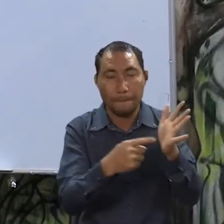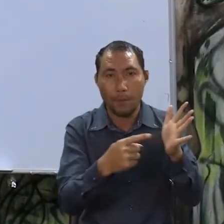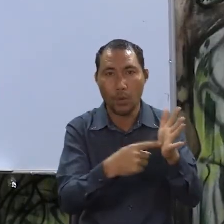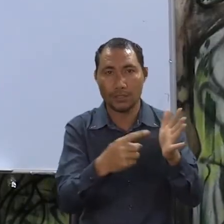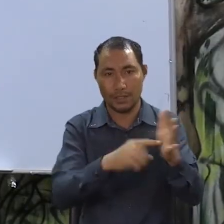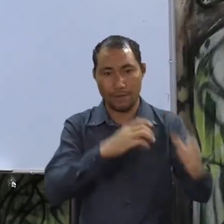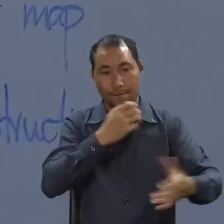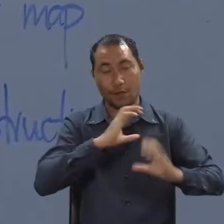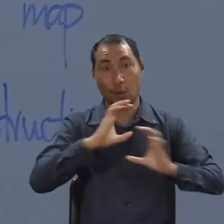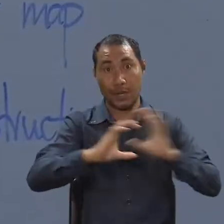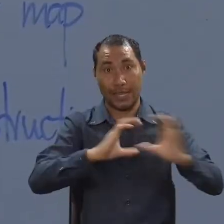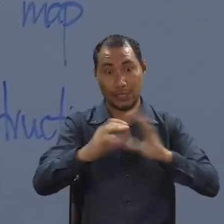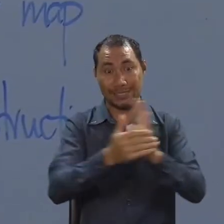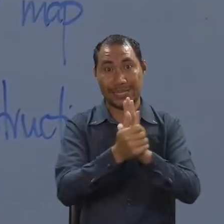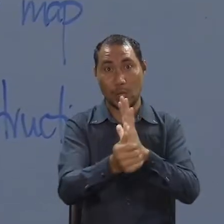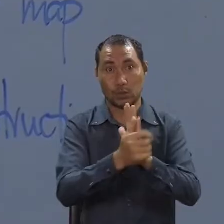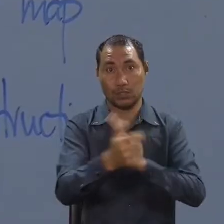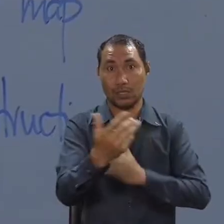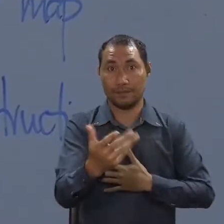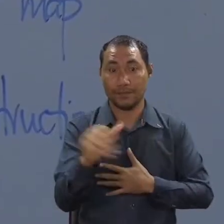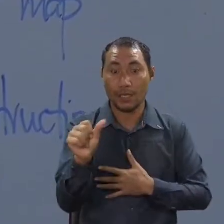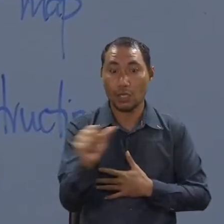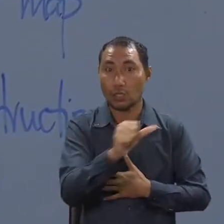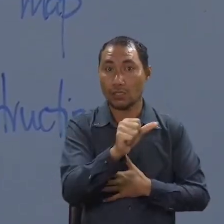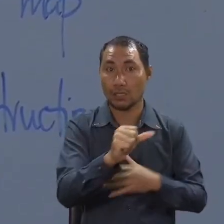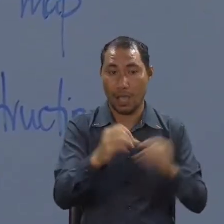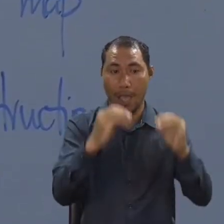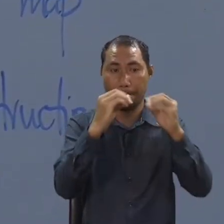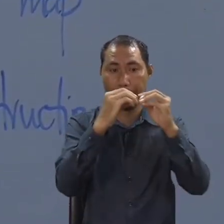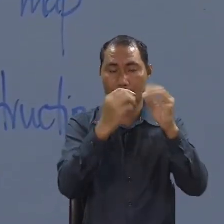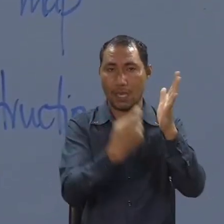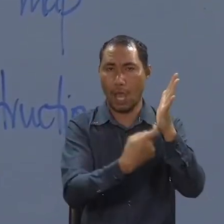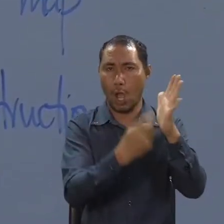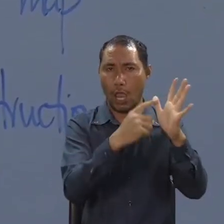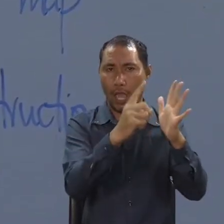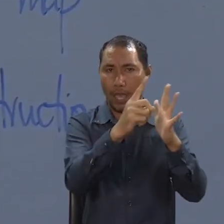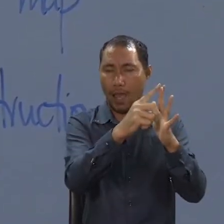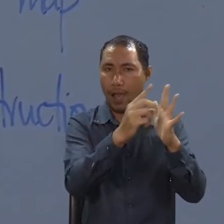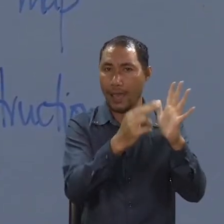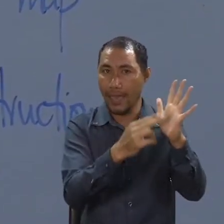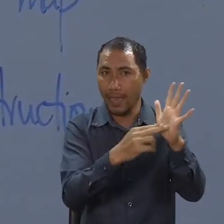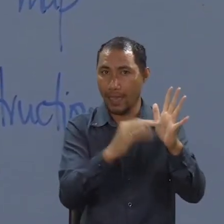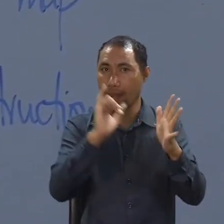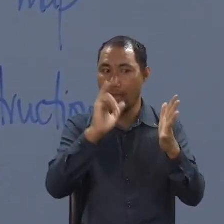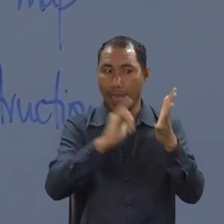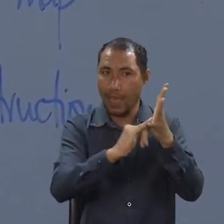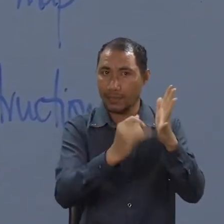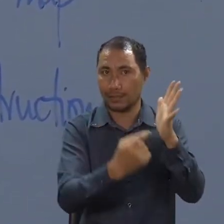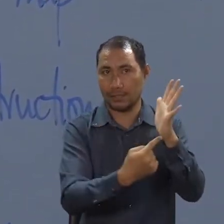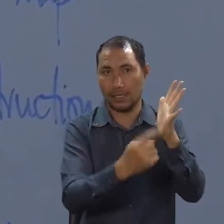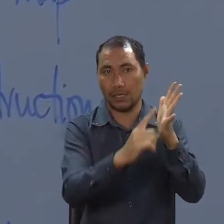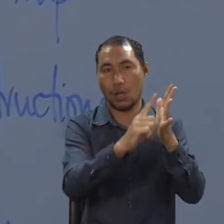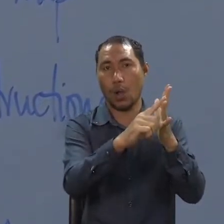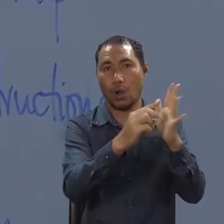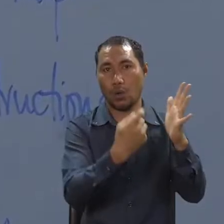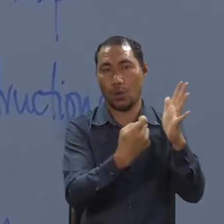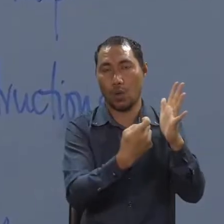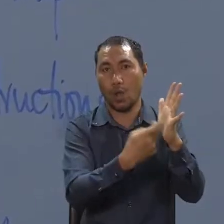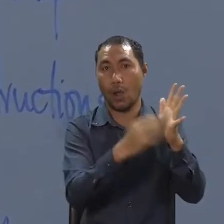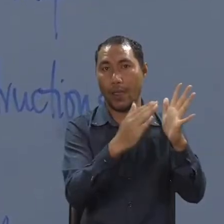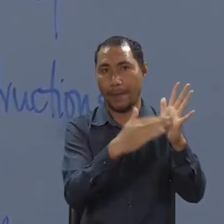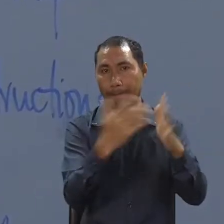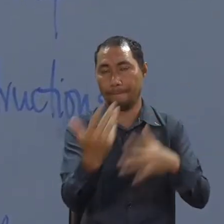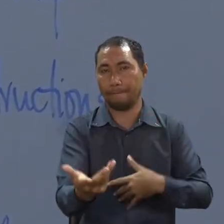skills, using a brainstorm and concept map. We're also going to discuss